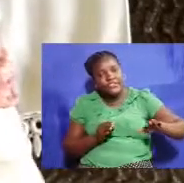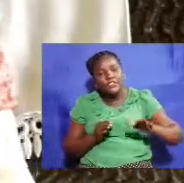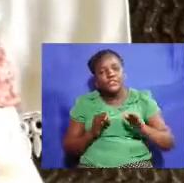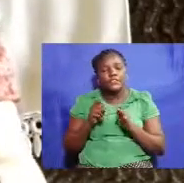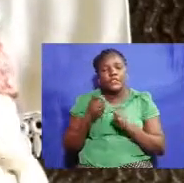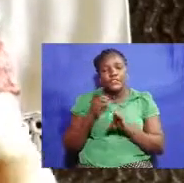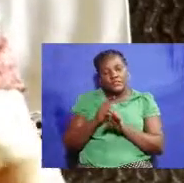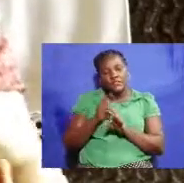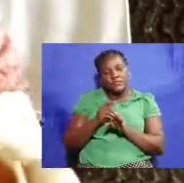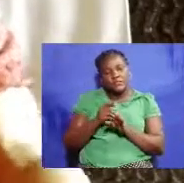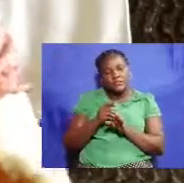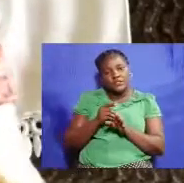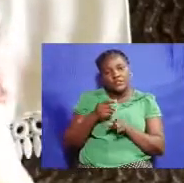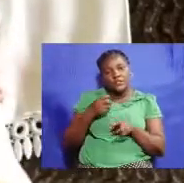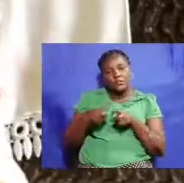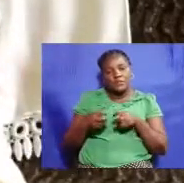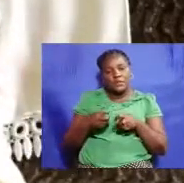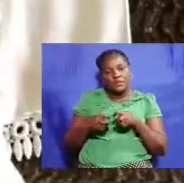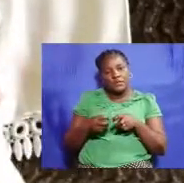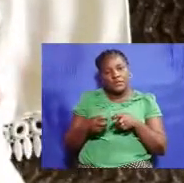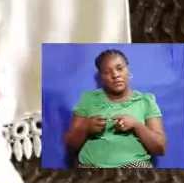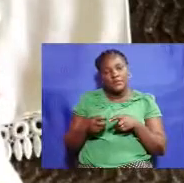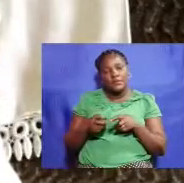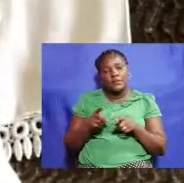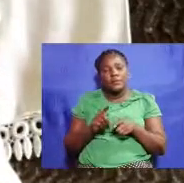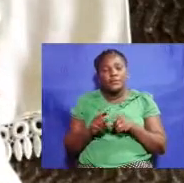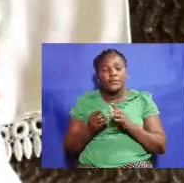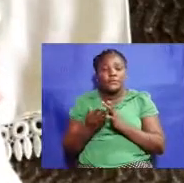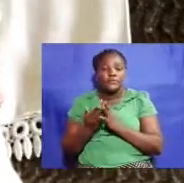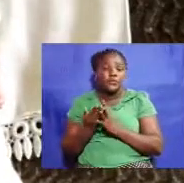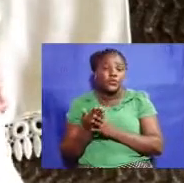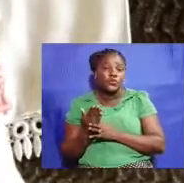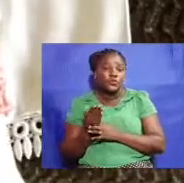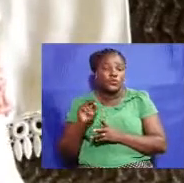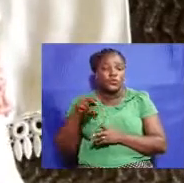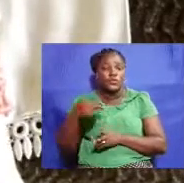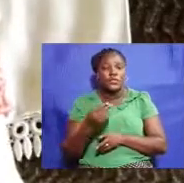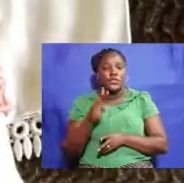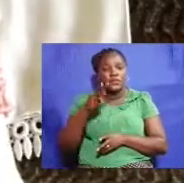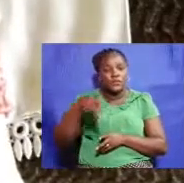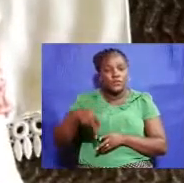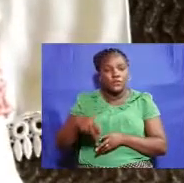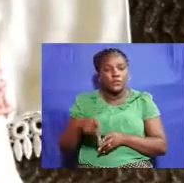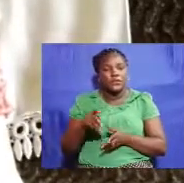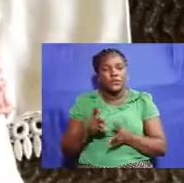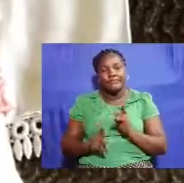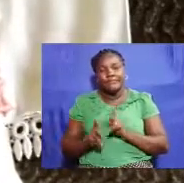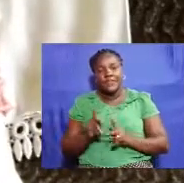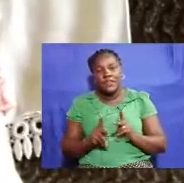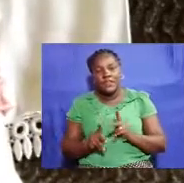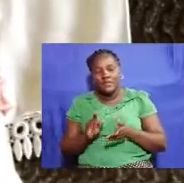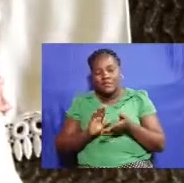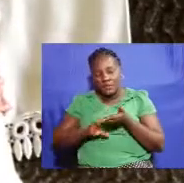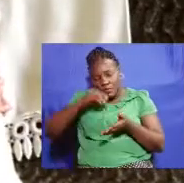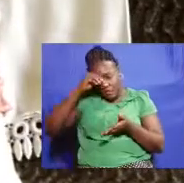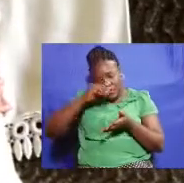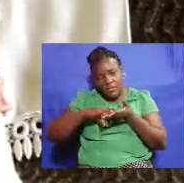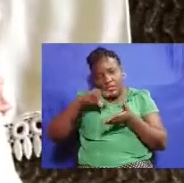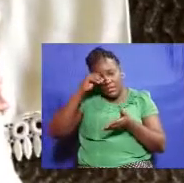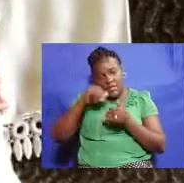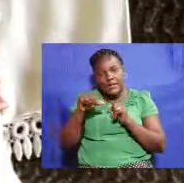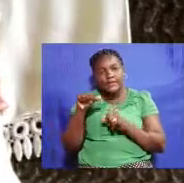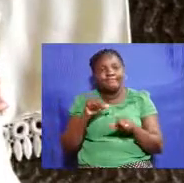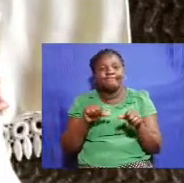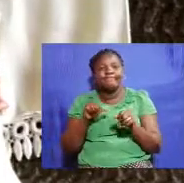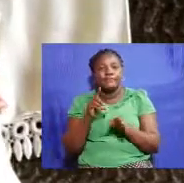But I think through H4P, people are indirectly learning about disability,